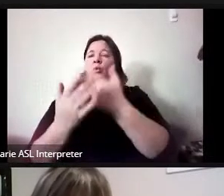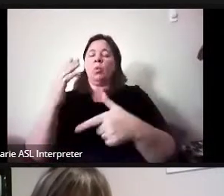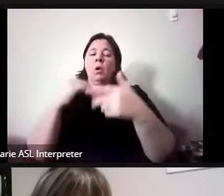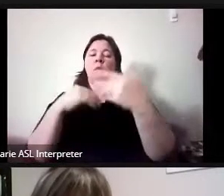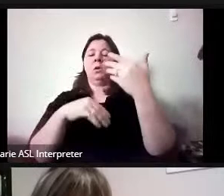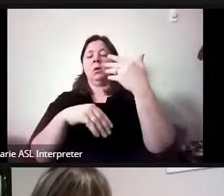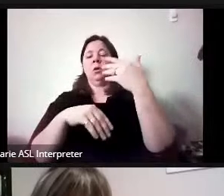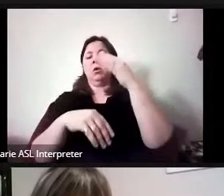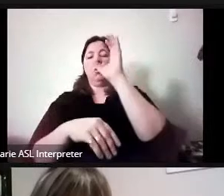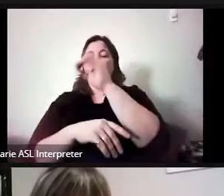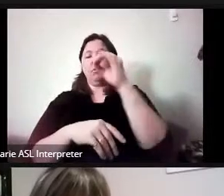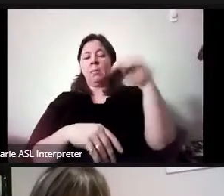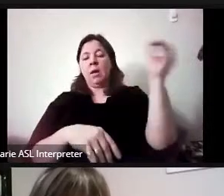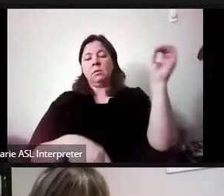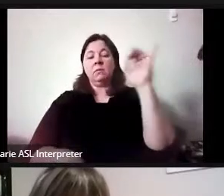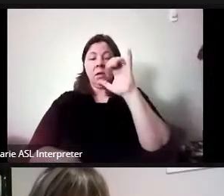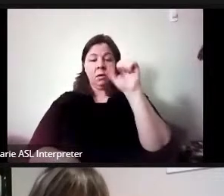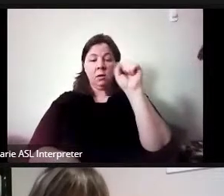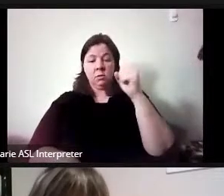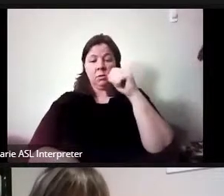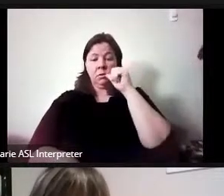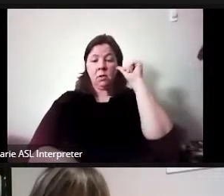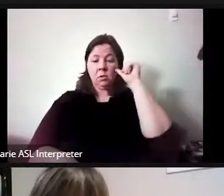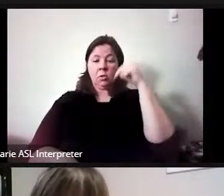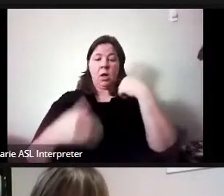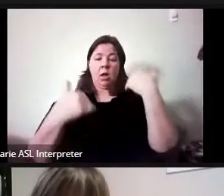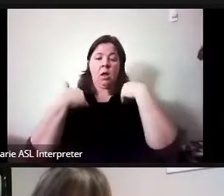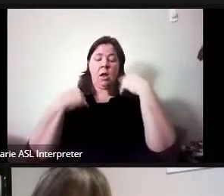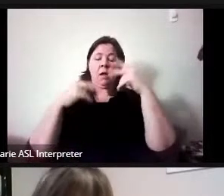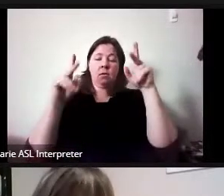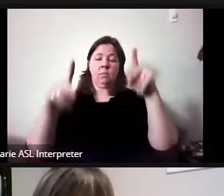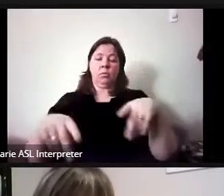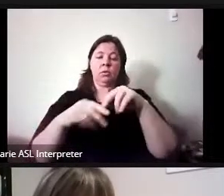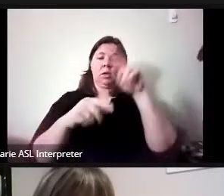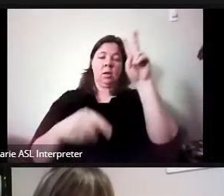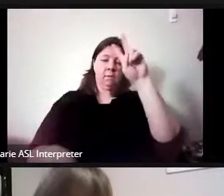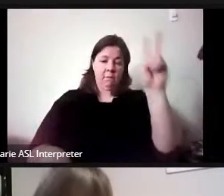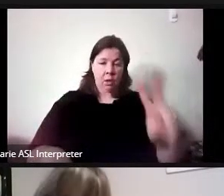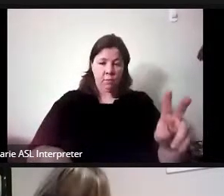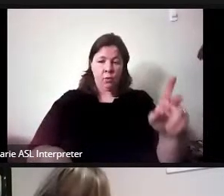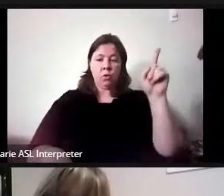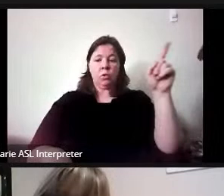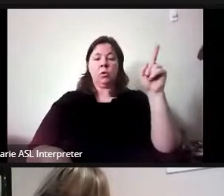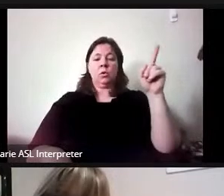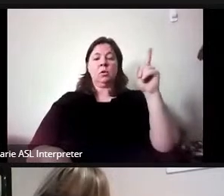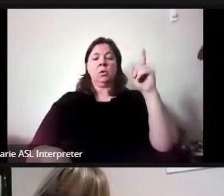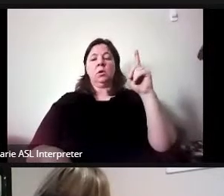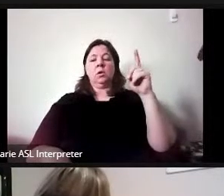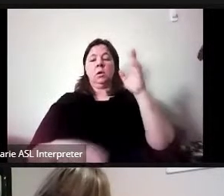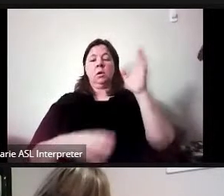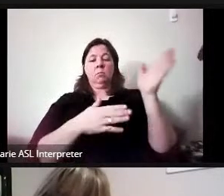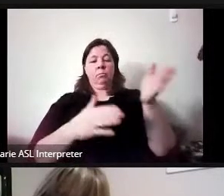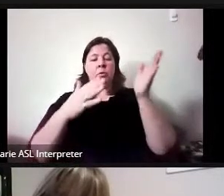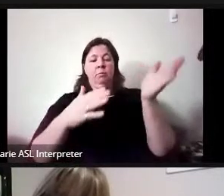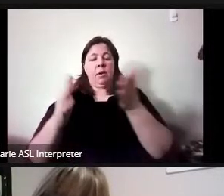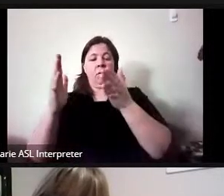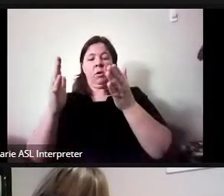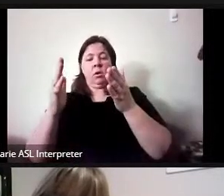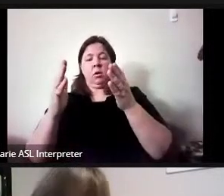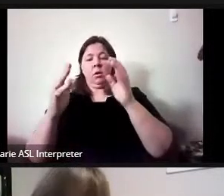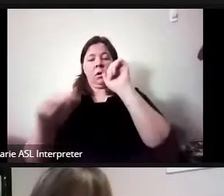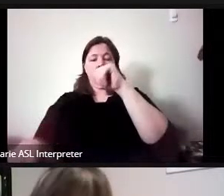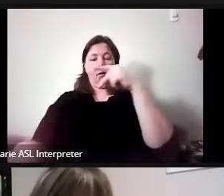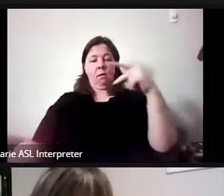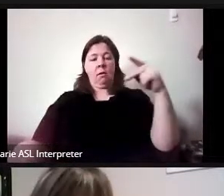is like. Yesterday, even I was having a person here in Vancouver. So he's preparing a app